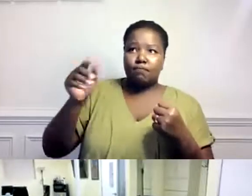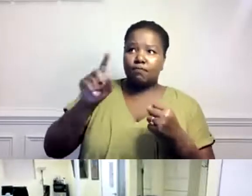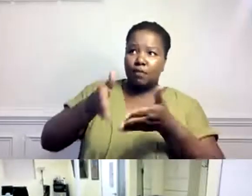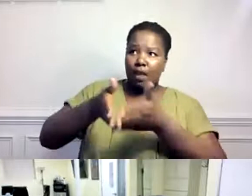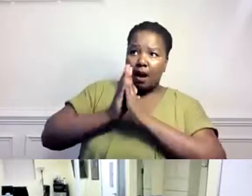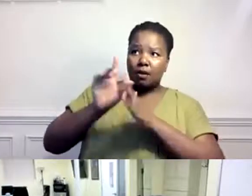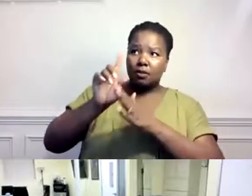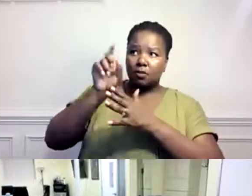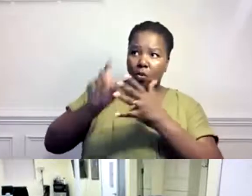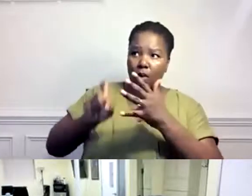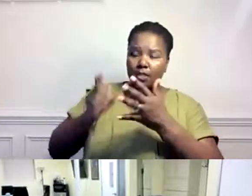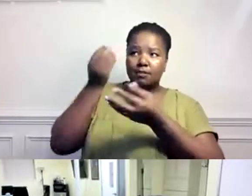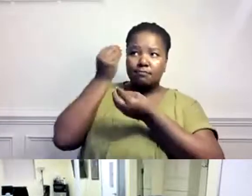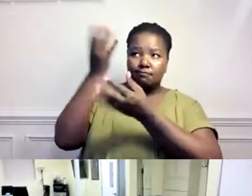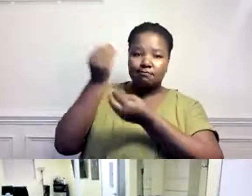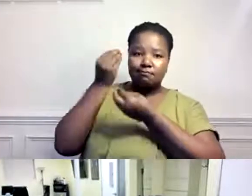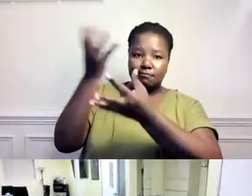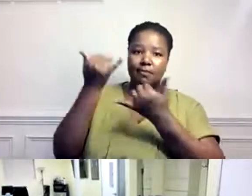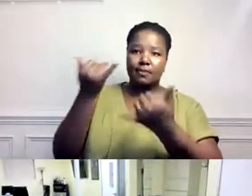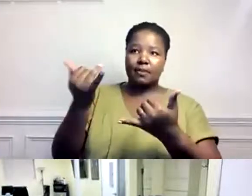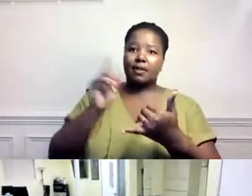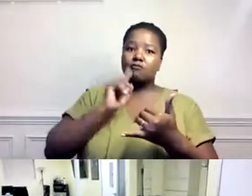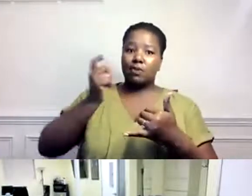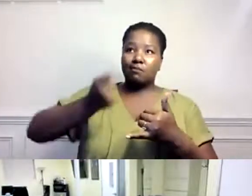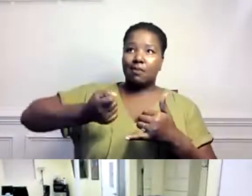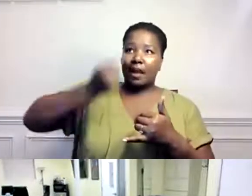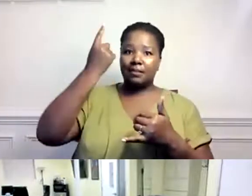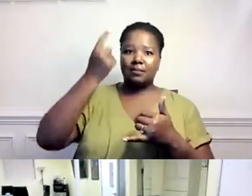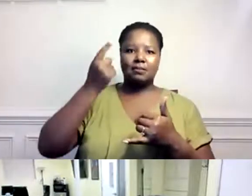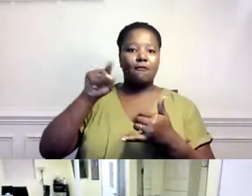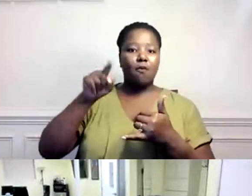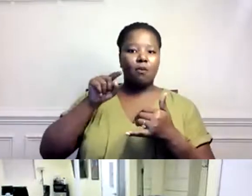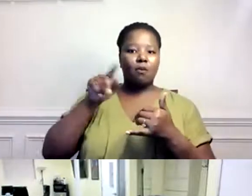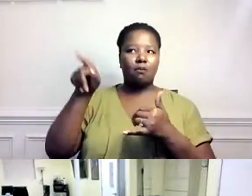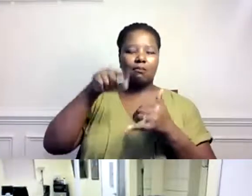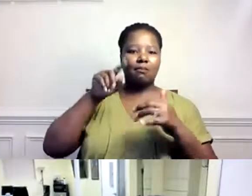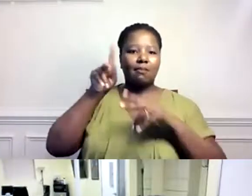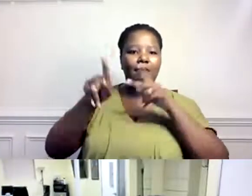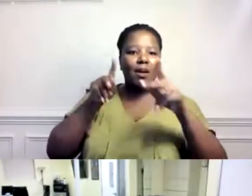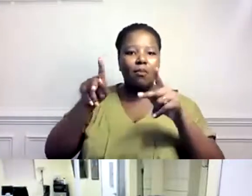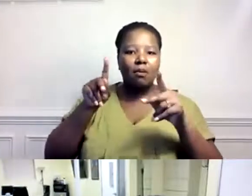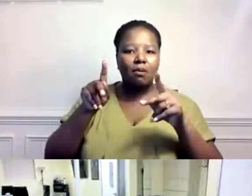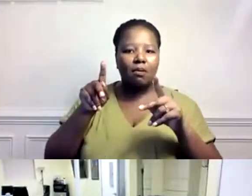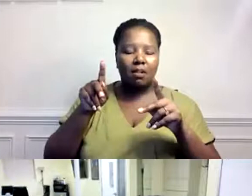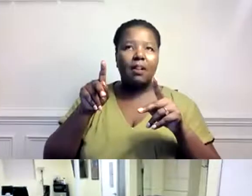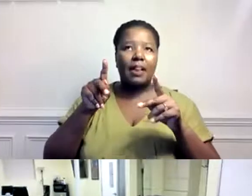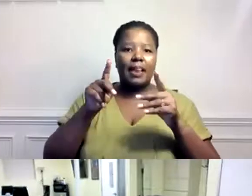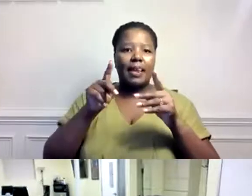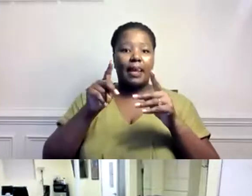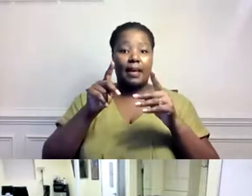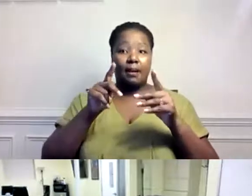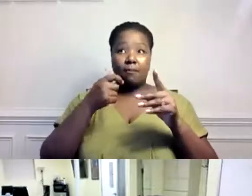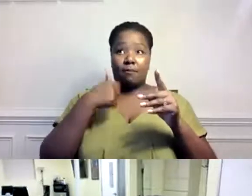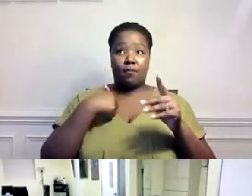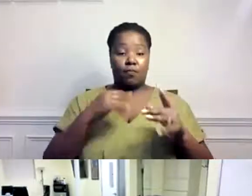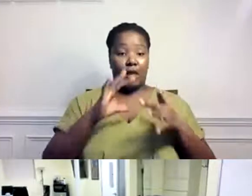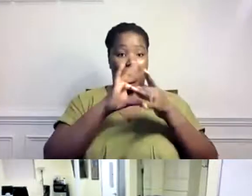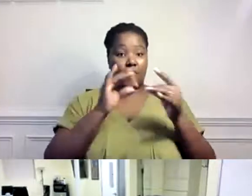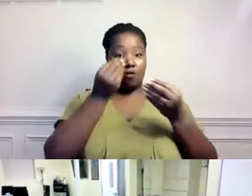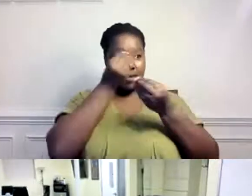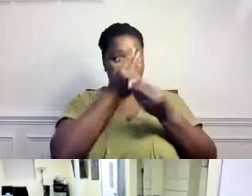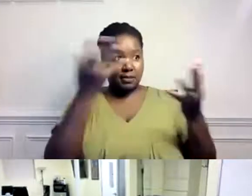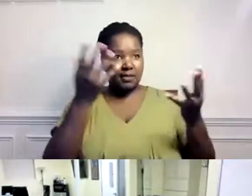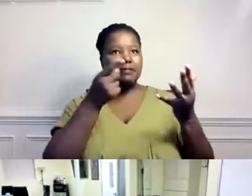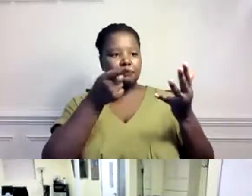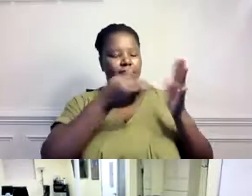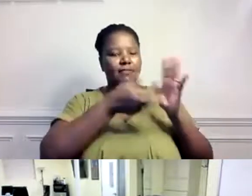we want them really understandable for the public, and it's reviewed by a lot of folks. But I understand what you're saying,